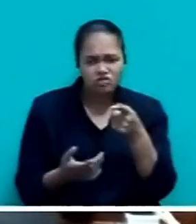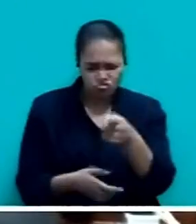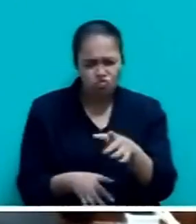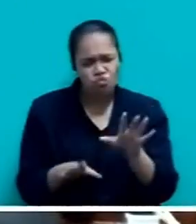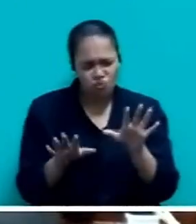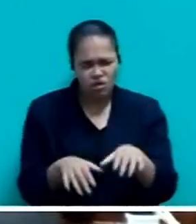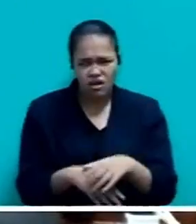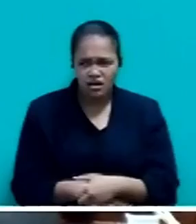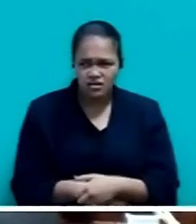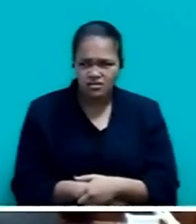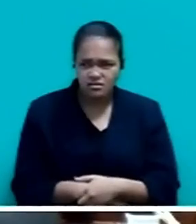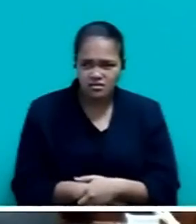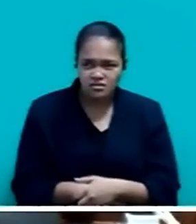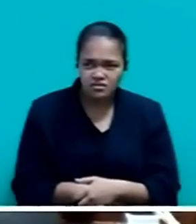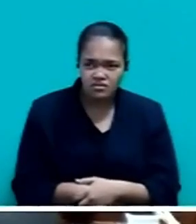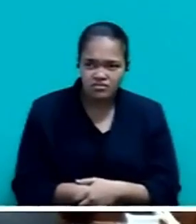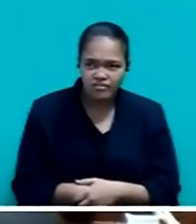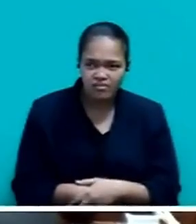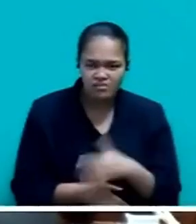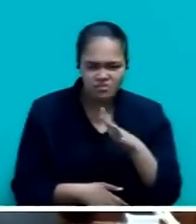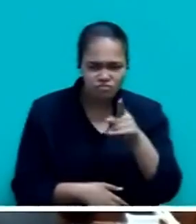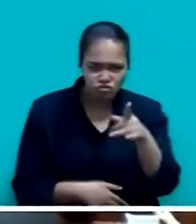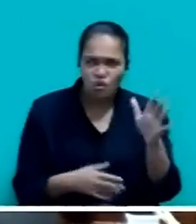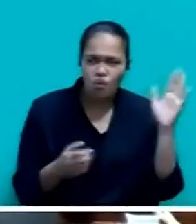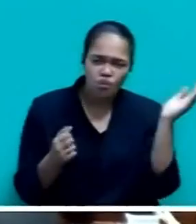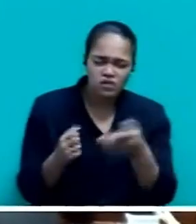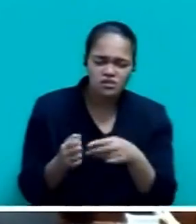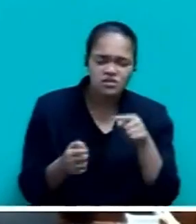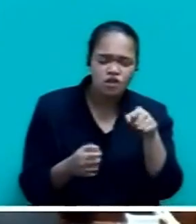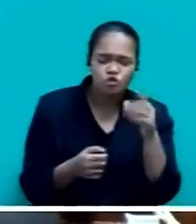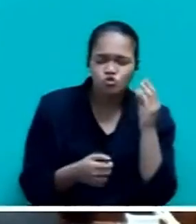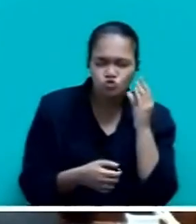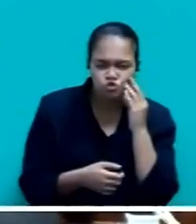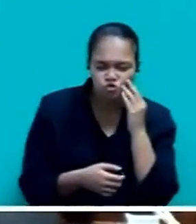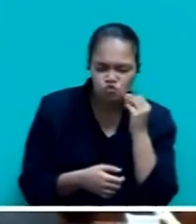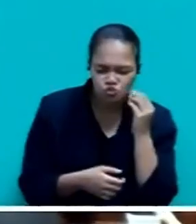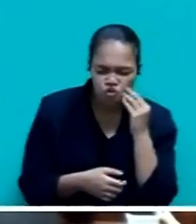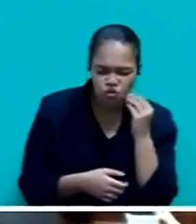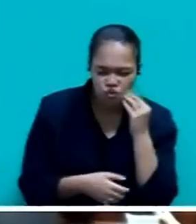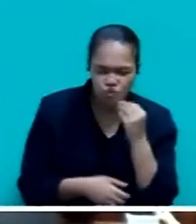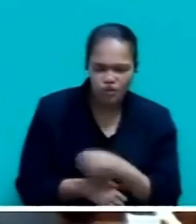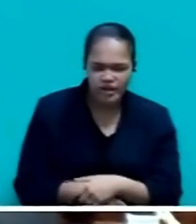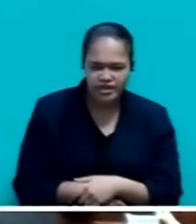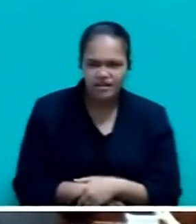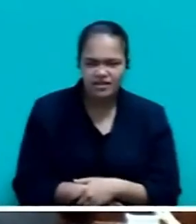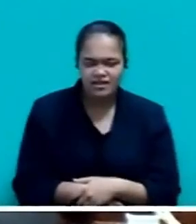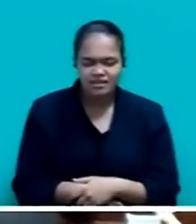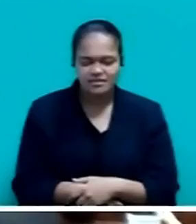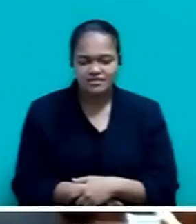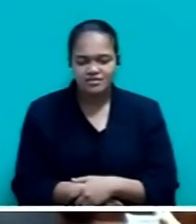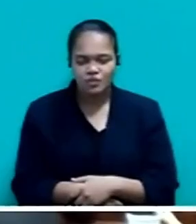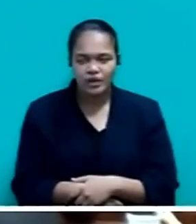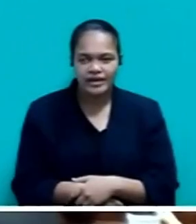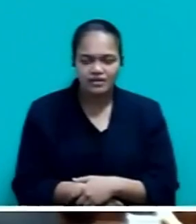no? You could be weighing sugar, you could be weighing, fish, you could be weighing kava.